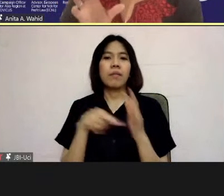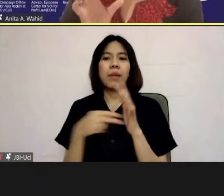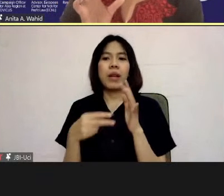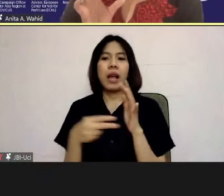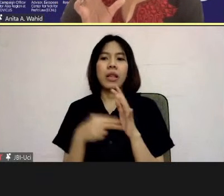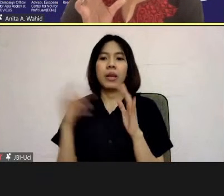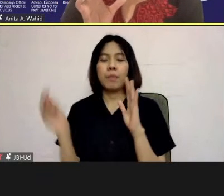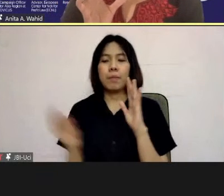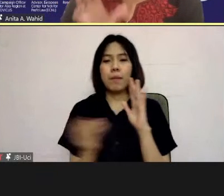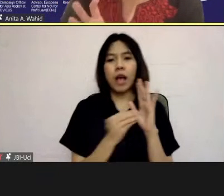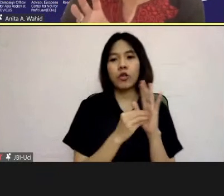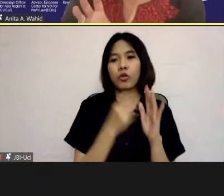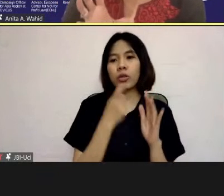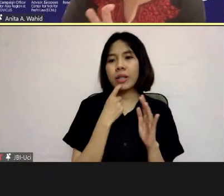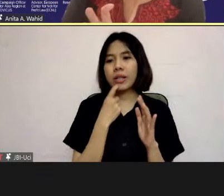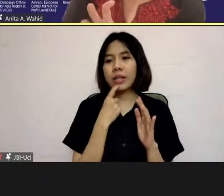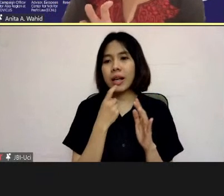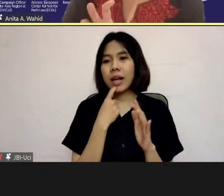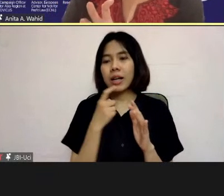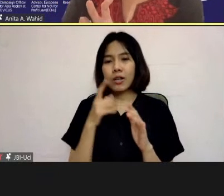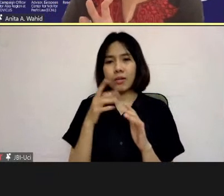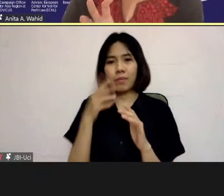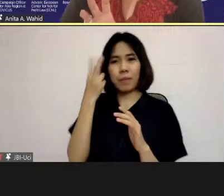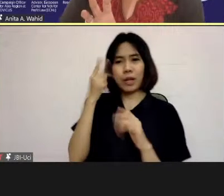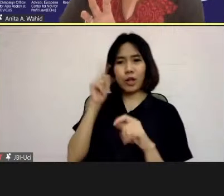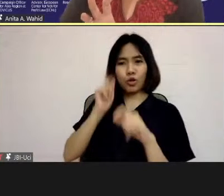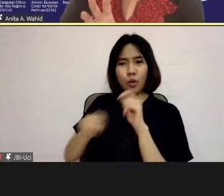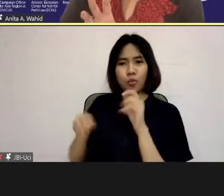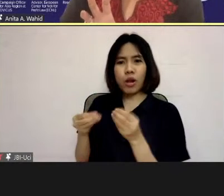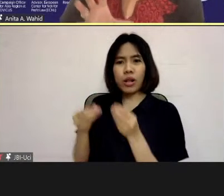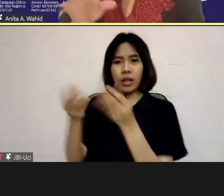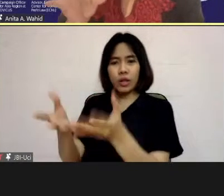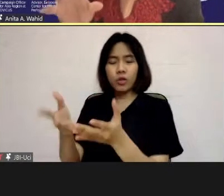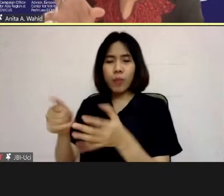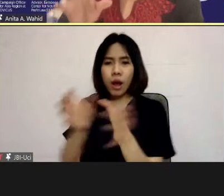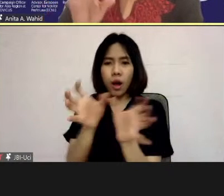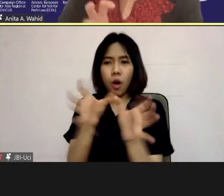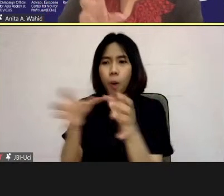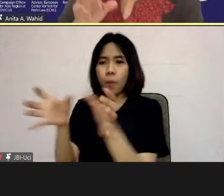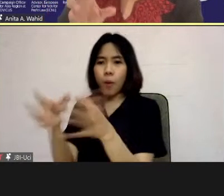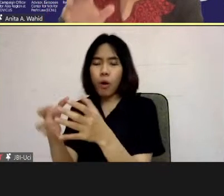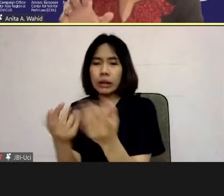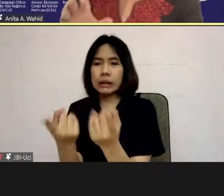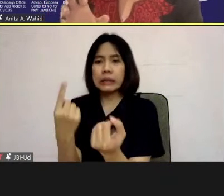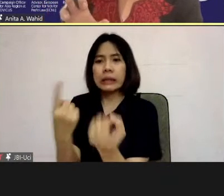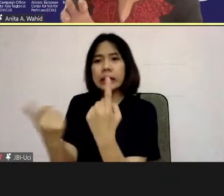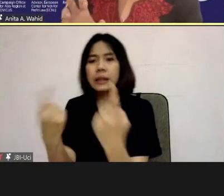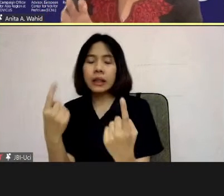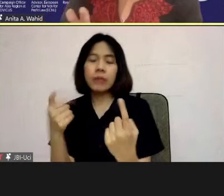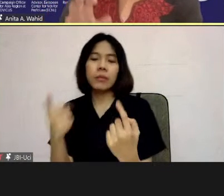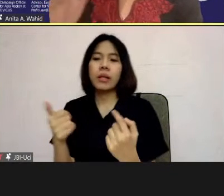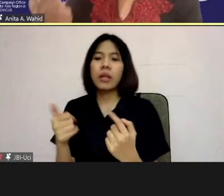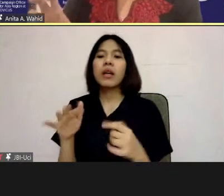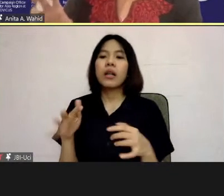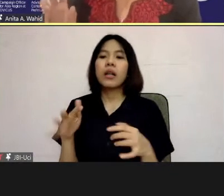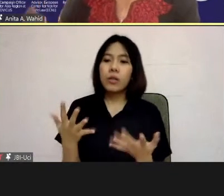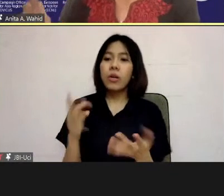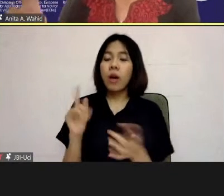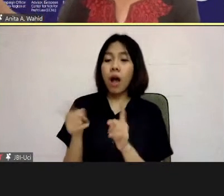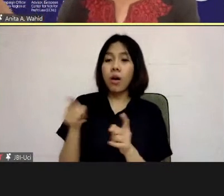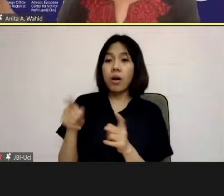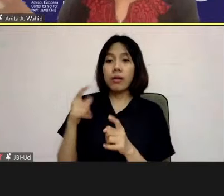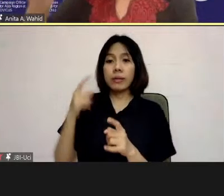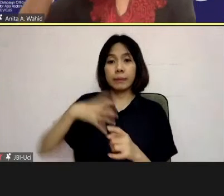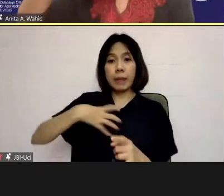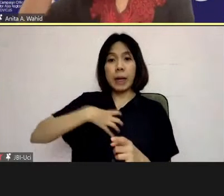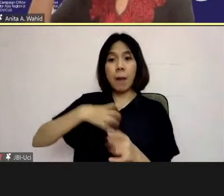Those contexts couldn't be part of the narrations or narrative in polarization methods. They will consider